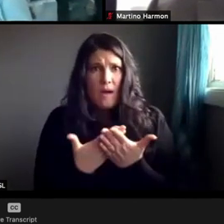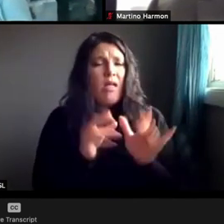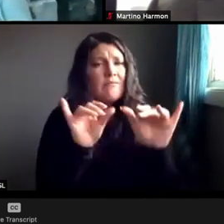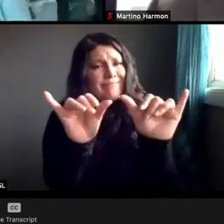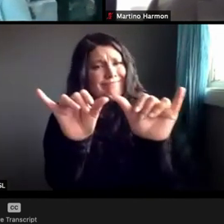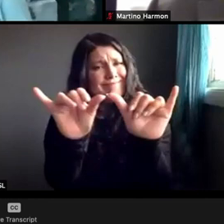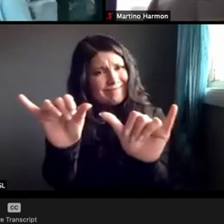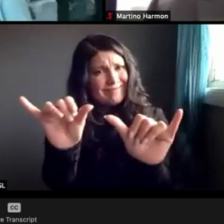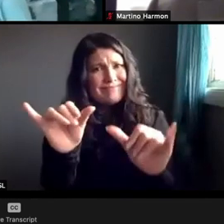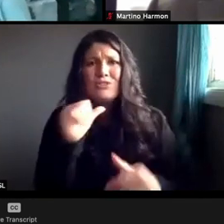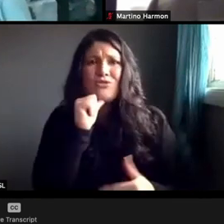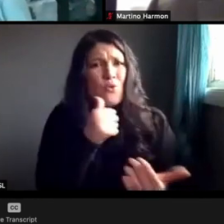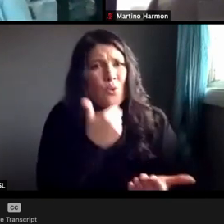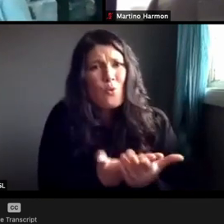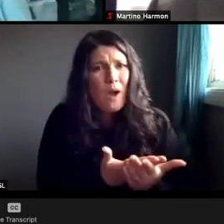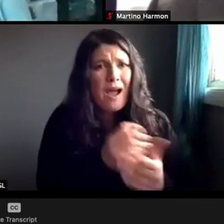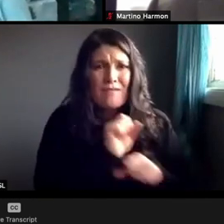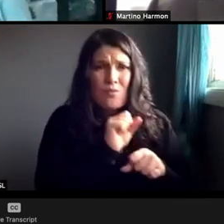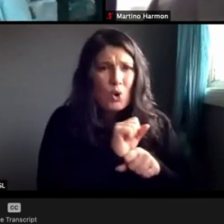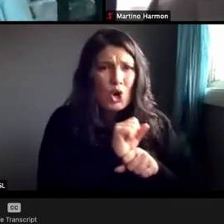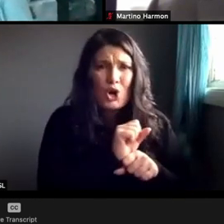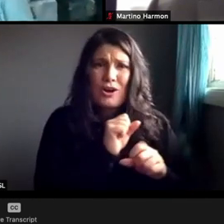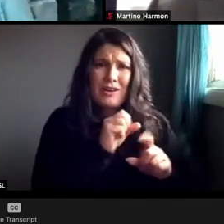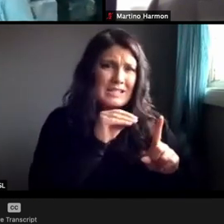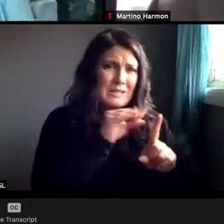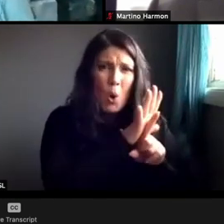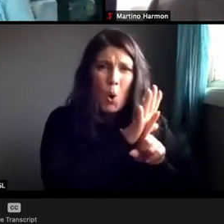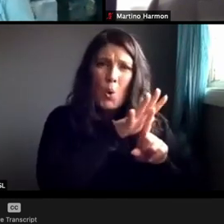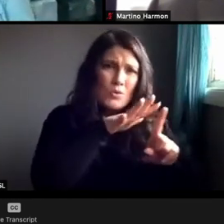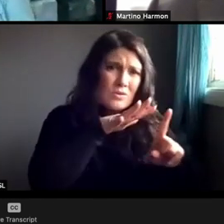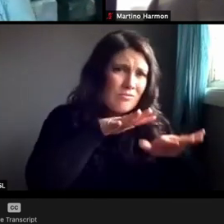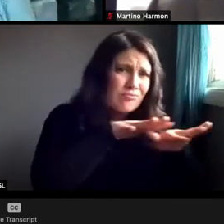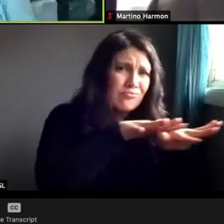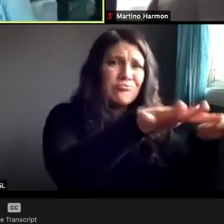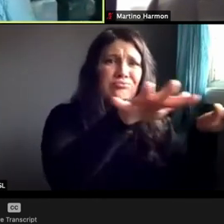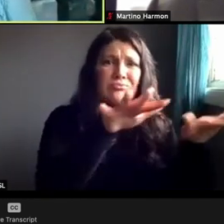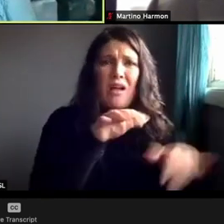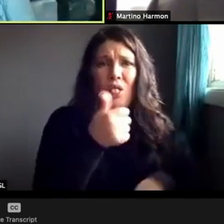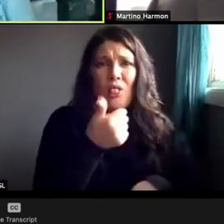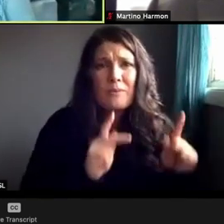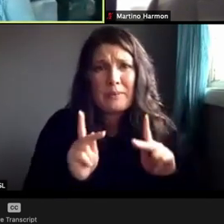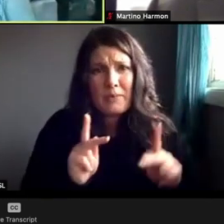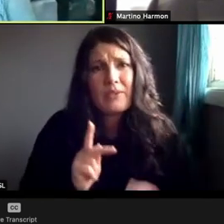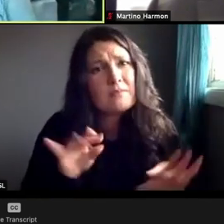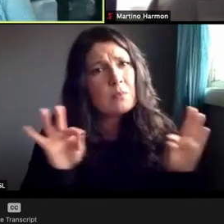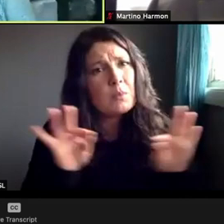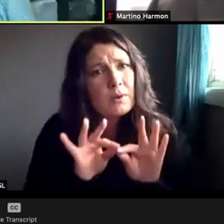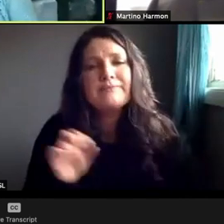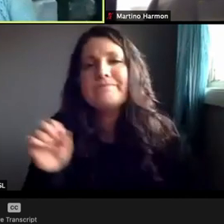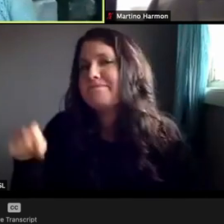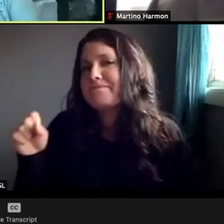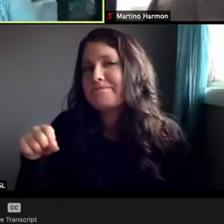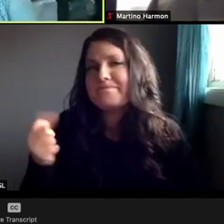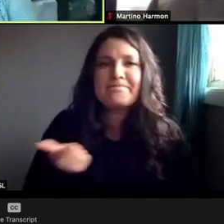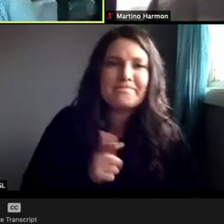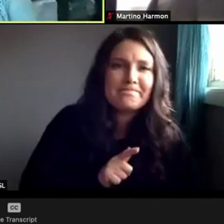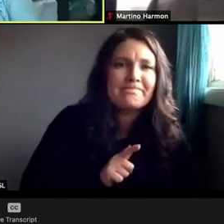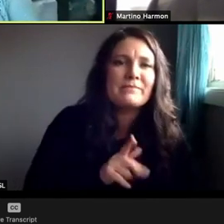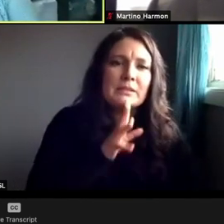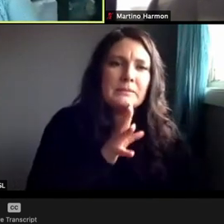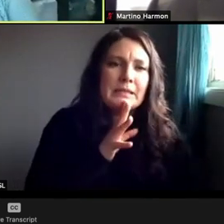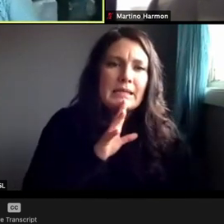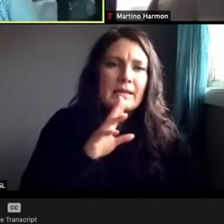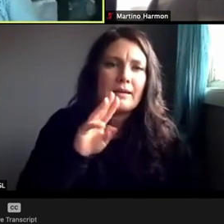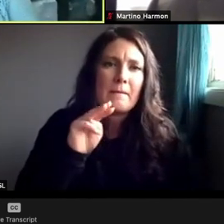and potentially exposing others. So I think that's critically important. Yeah, this has been a big culture shift, and it's been a culture shift in the classroom